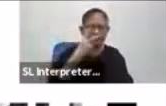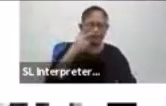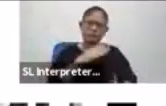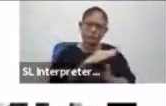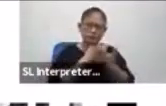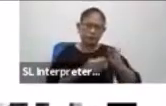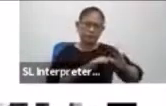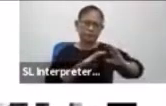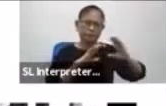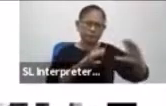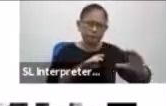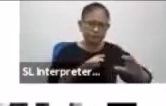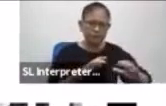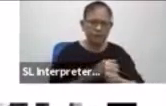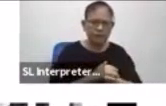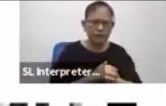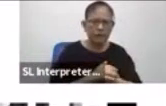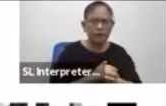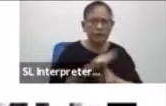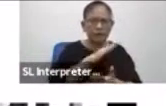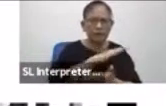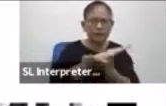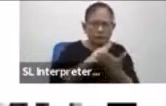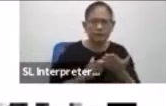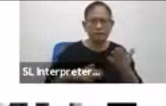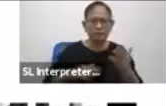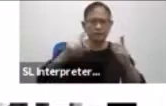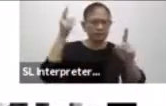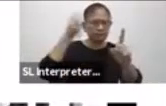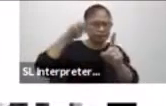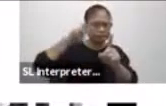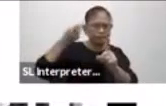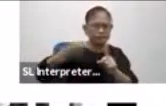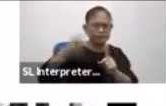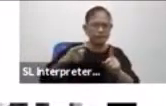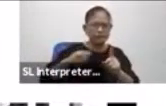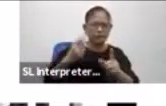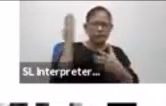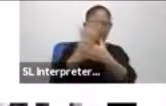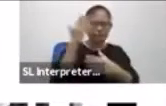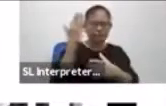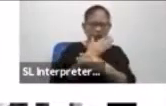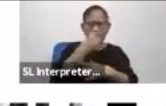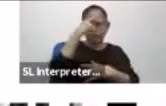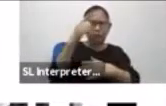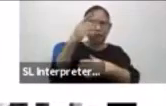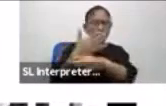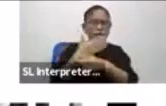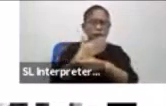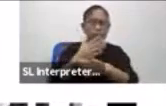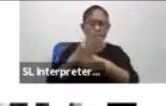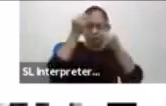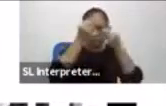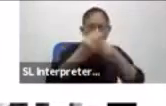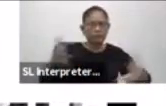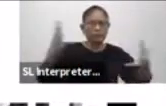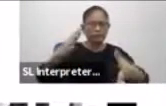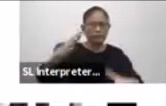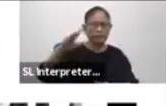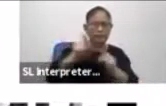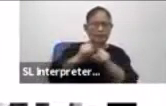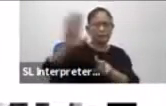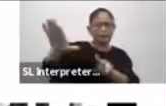to quarantine sites where several targeted interventions are being designed to share information to the quarantine site residents on